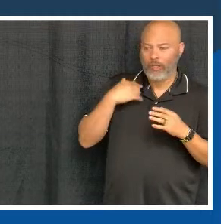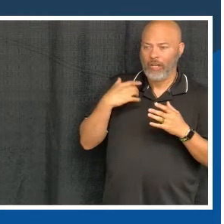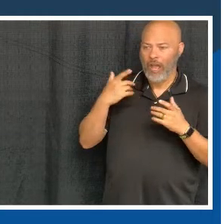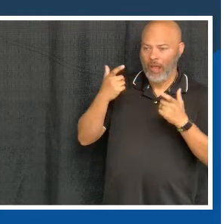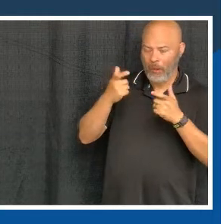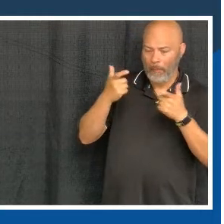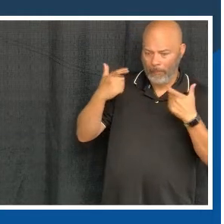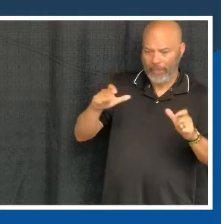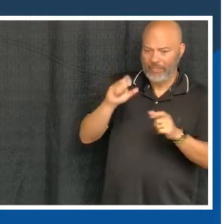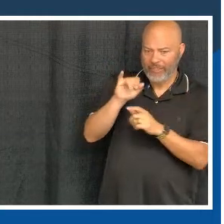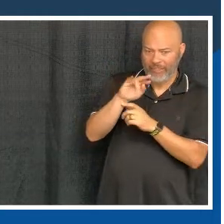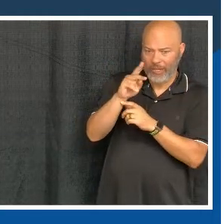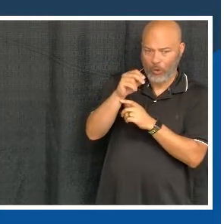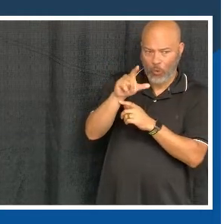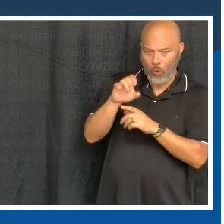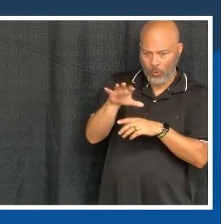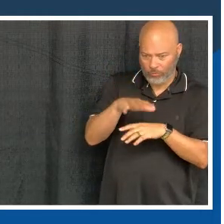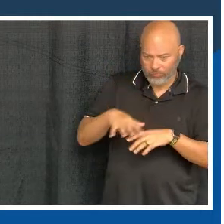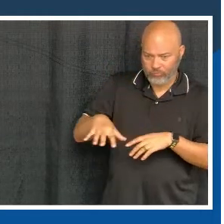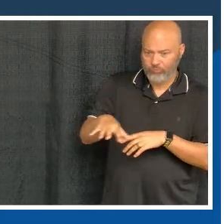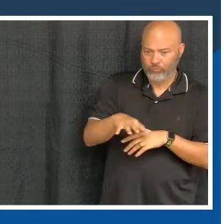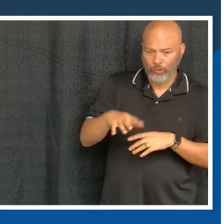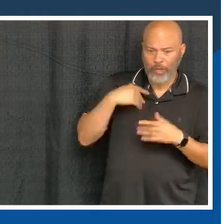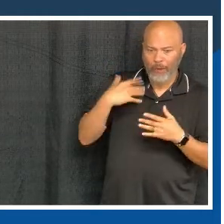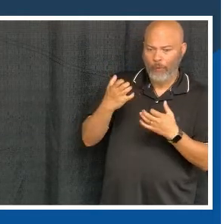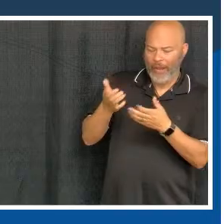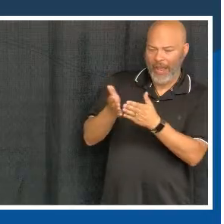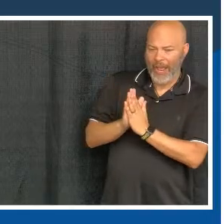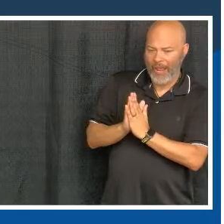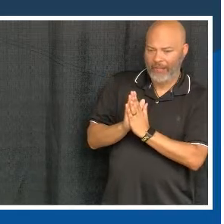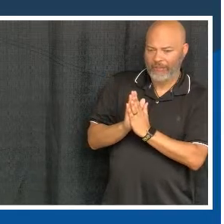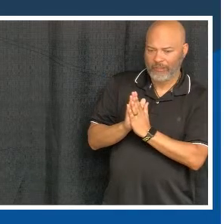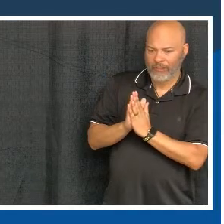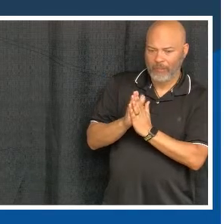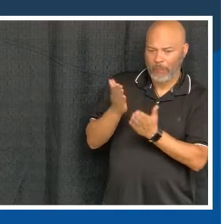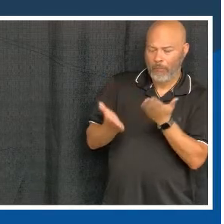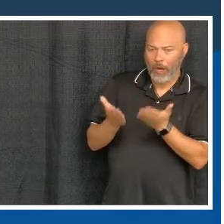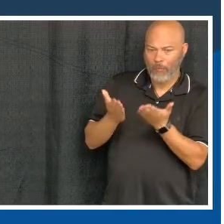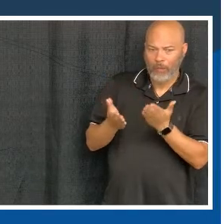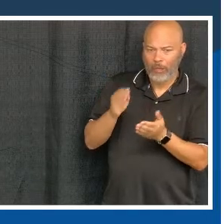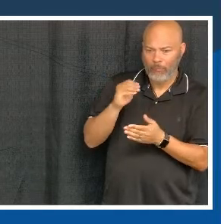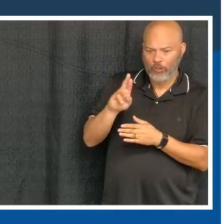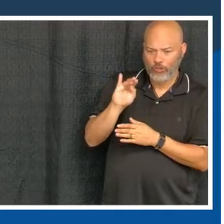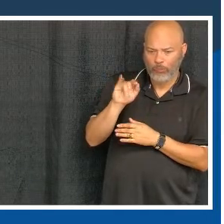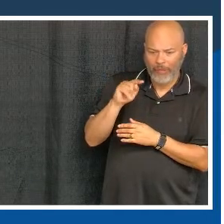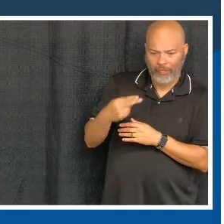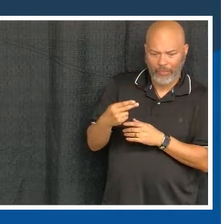sinkhole features on this property. And I wanted to ask, probably Mr. Smith,